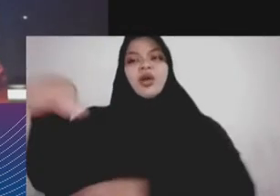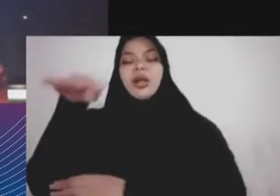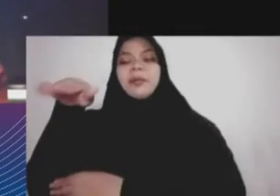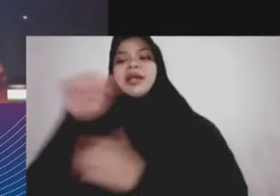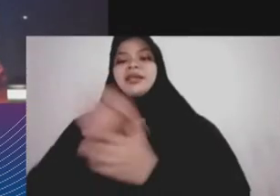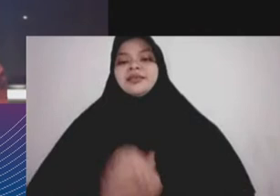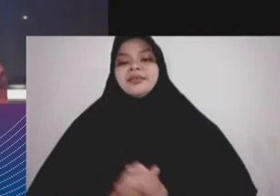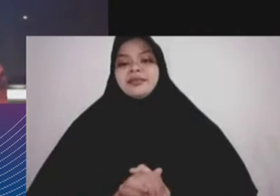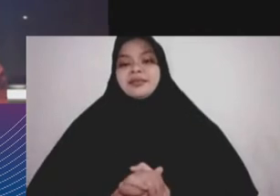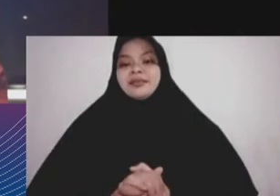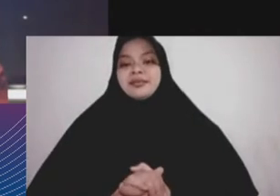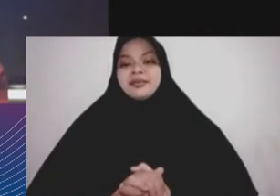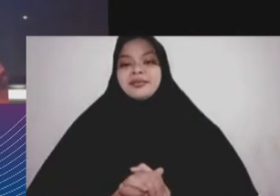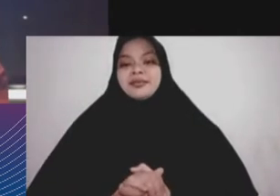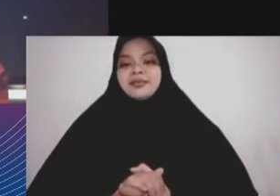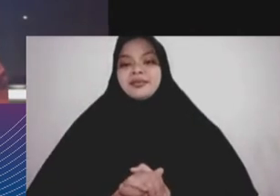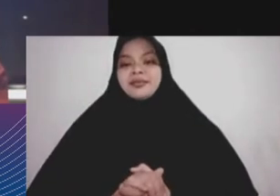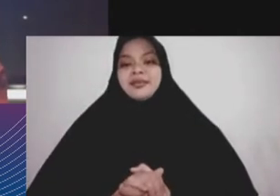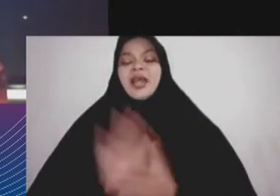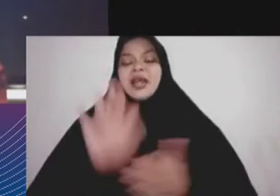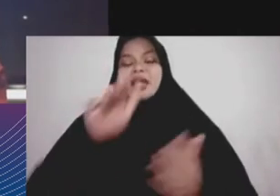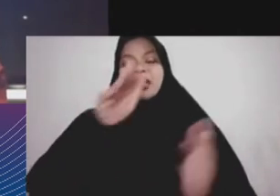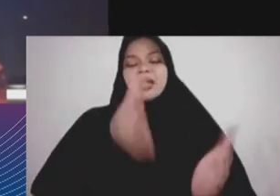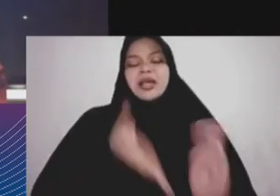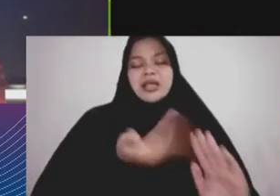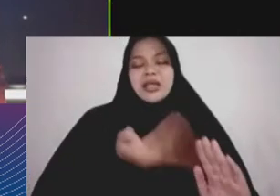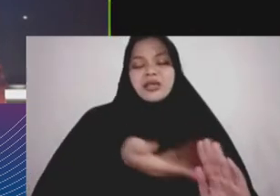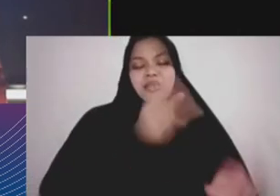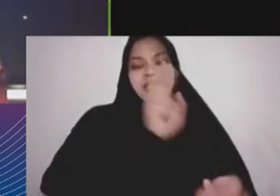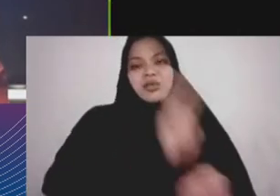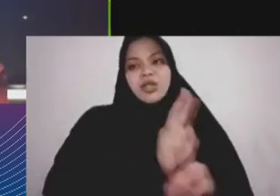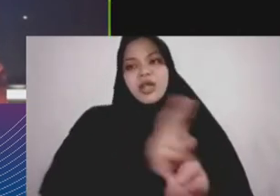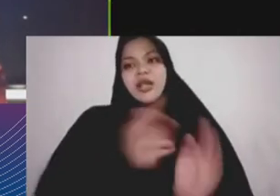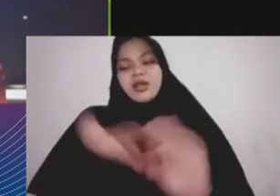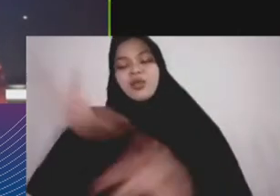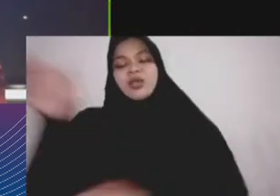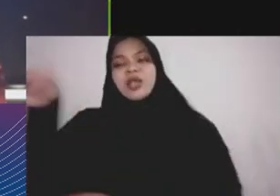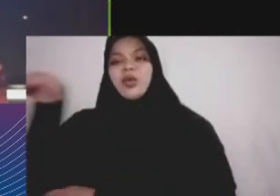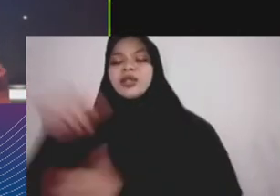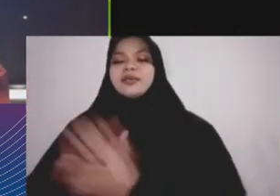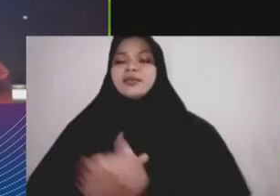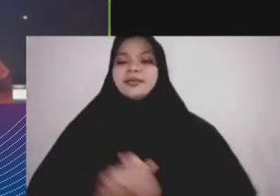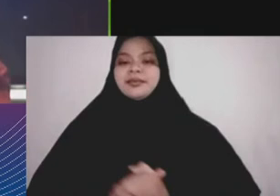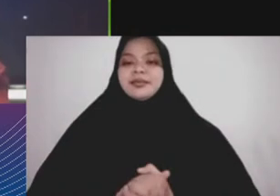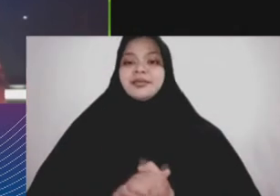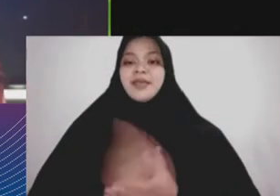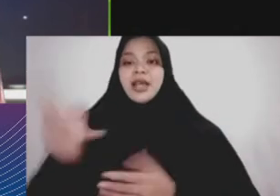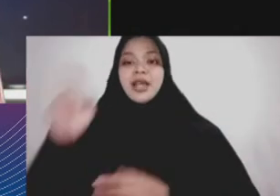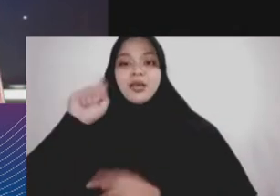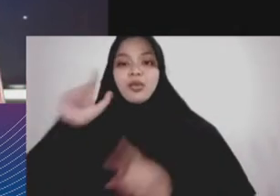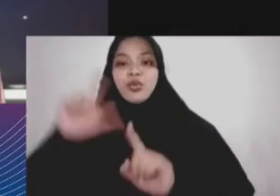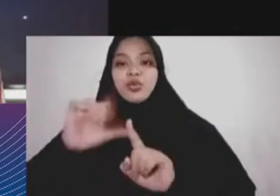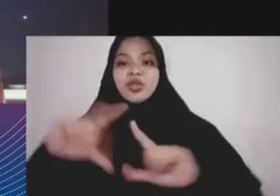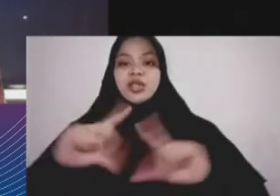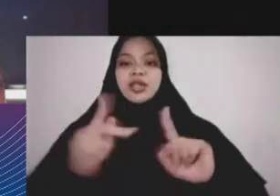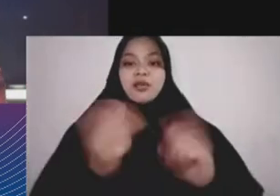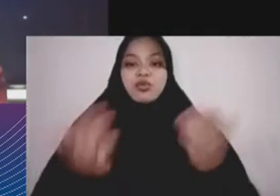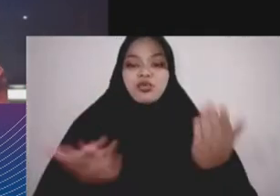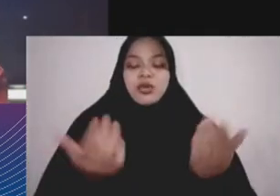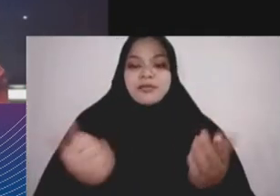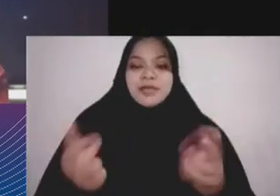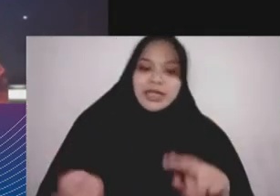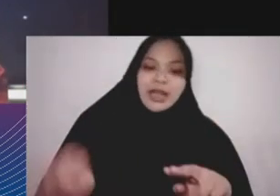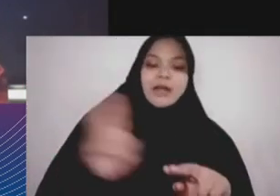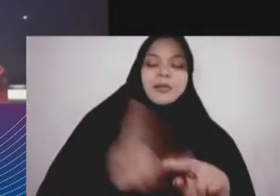on doing the sexual harassment and doing the sexual violence. Baik, Ibu Dia, mungkin ini bisa ditambahkan? Perpetrator. But it's not only the punishment,